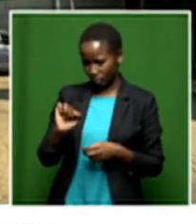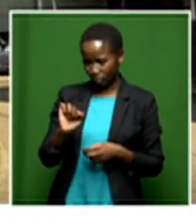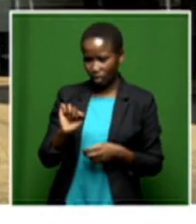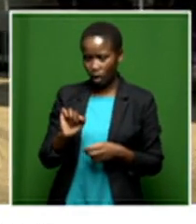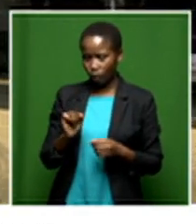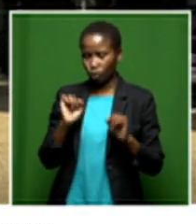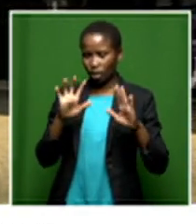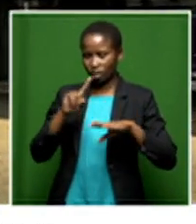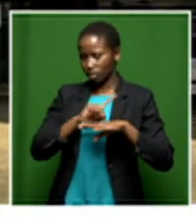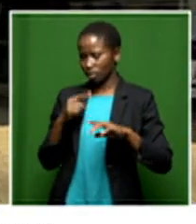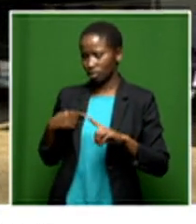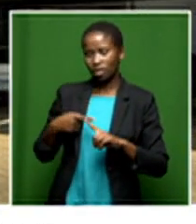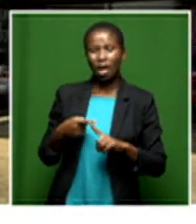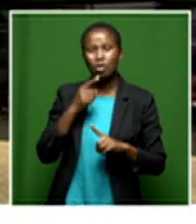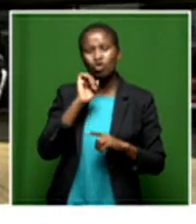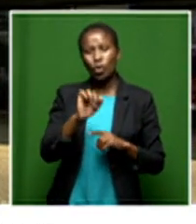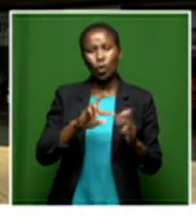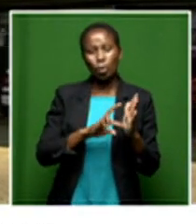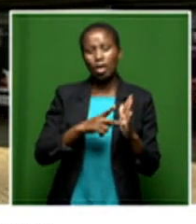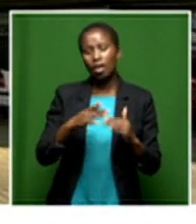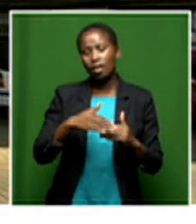10 days, and what is your plan going forward?